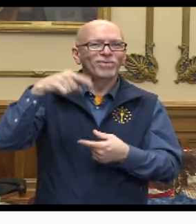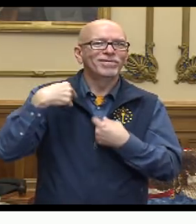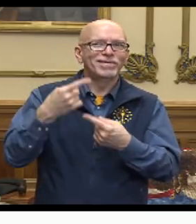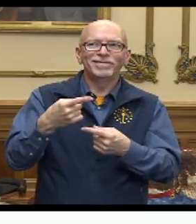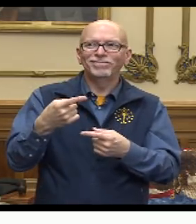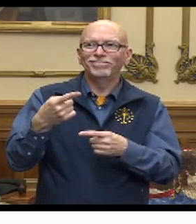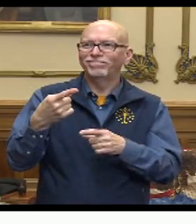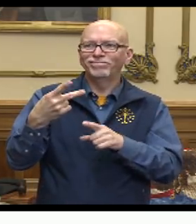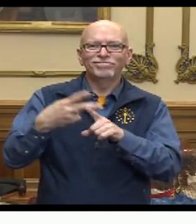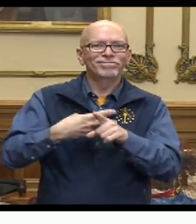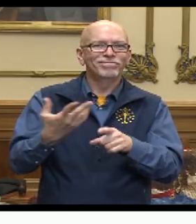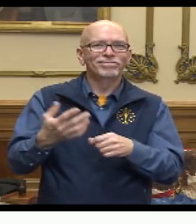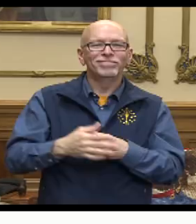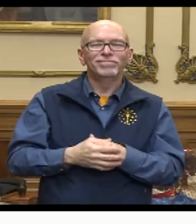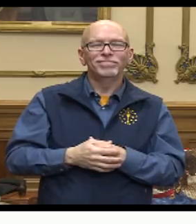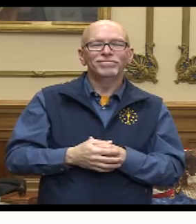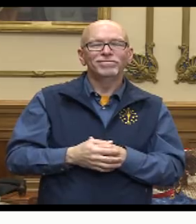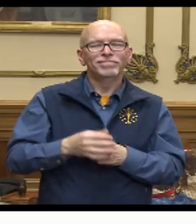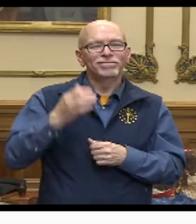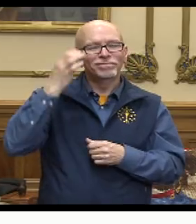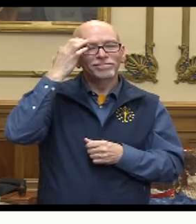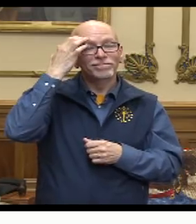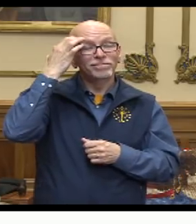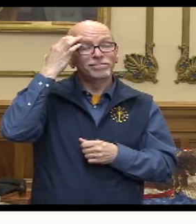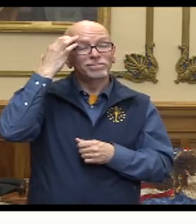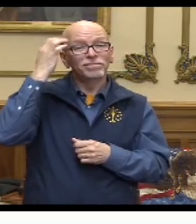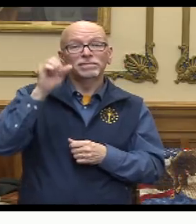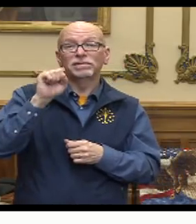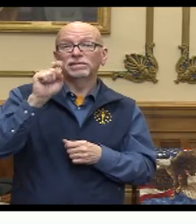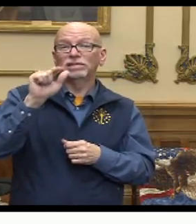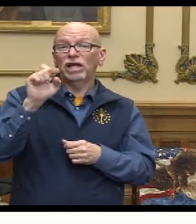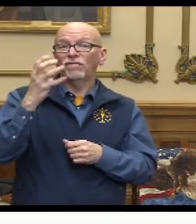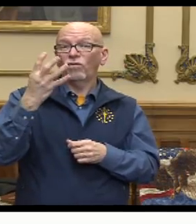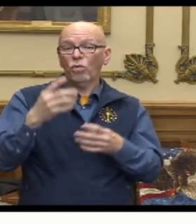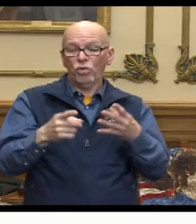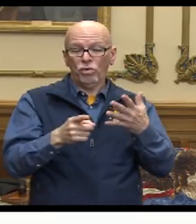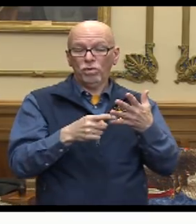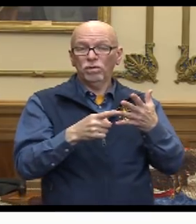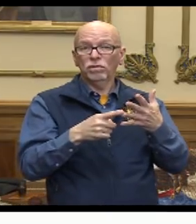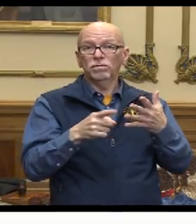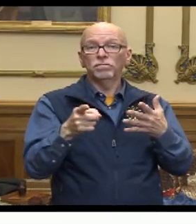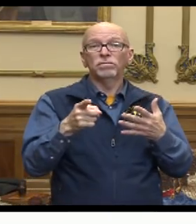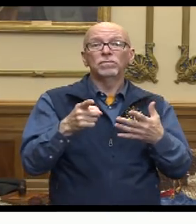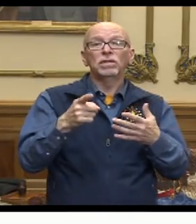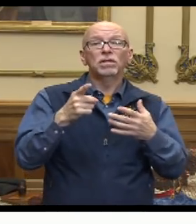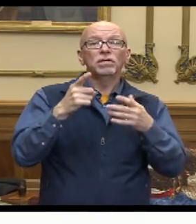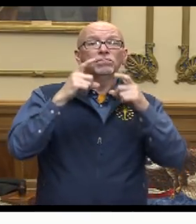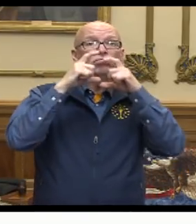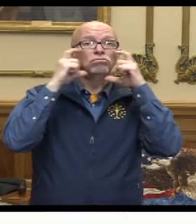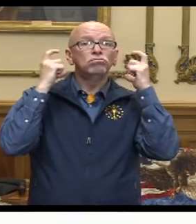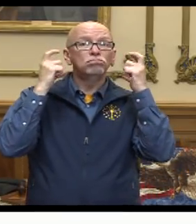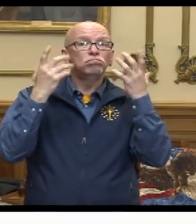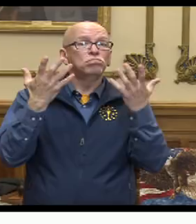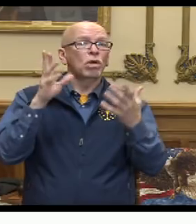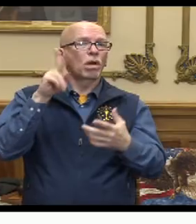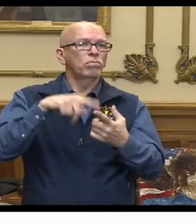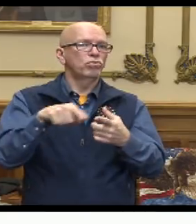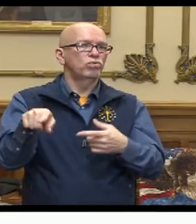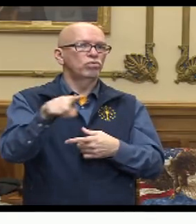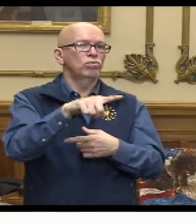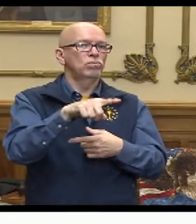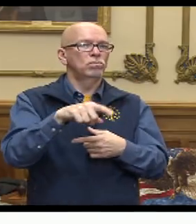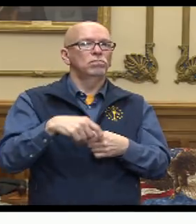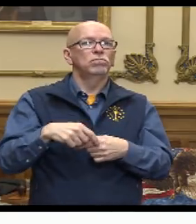last recent weeks. In stage 4, face coverings will be optional,